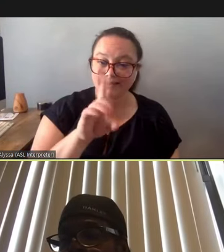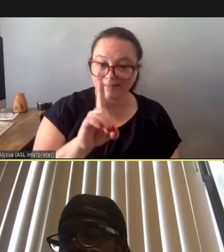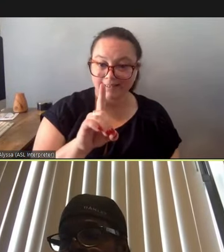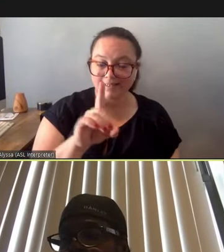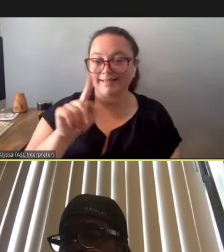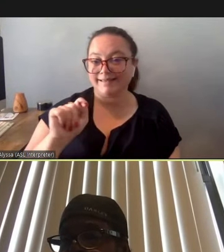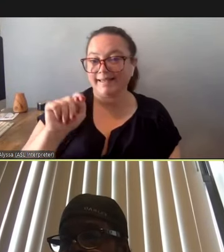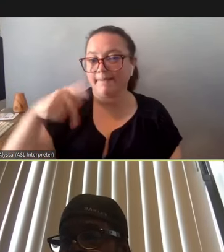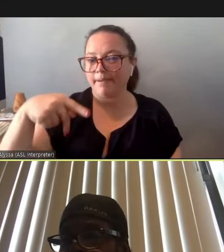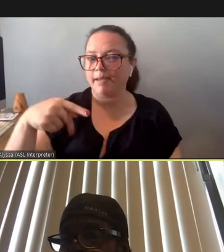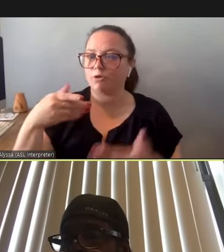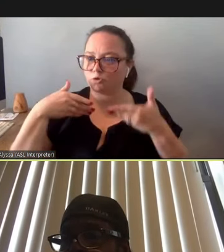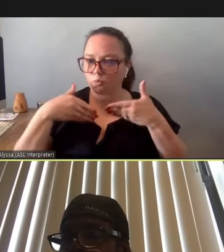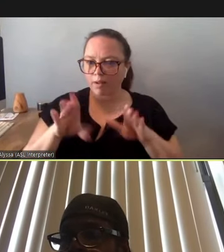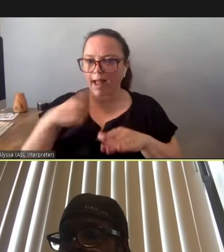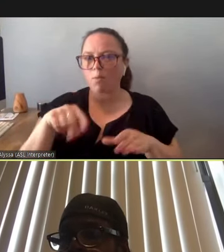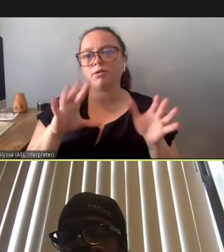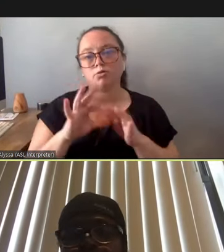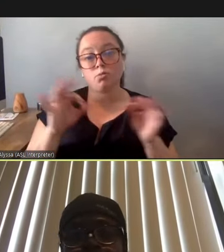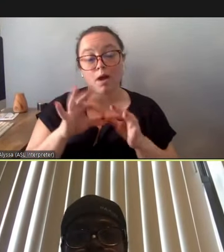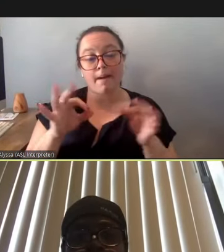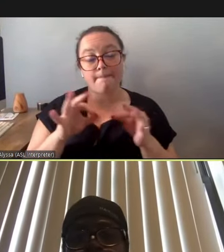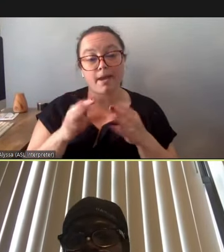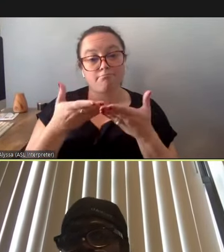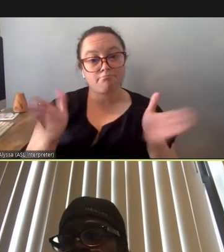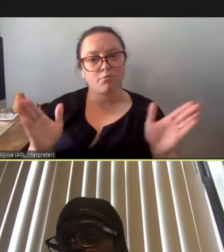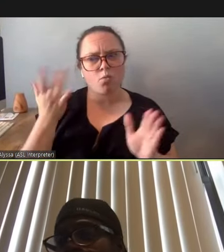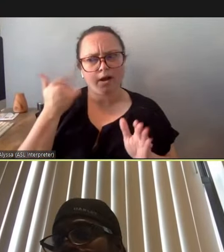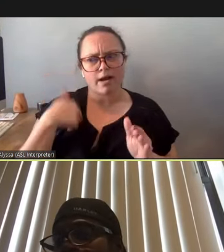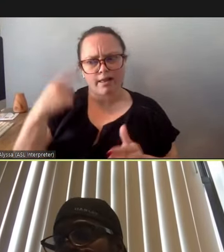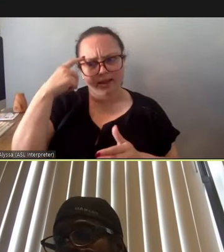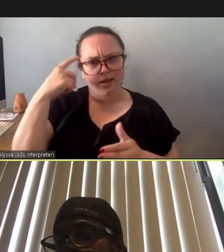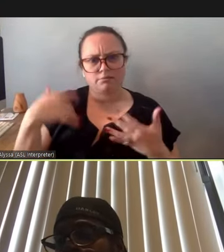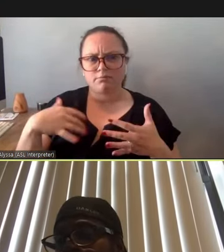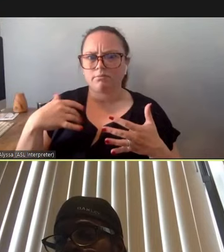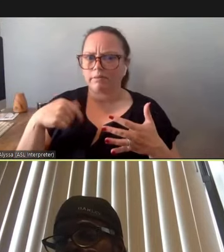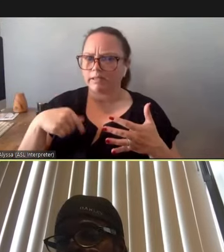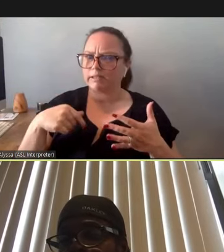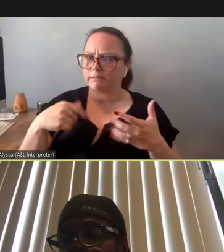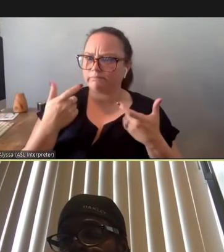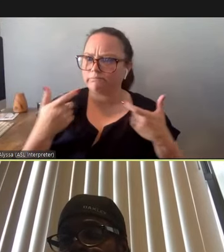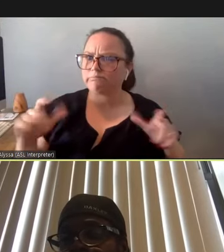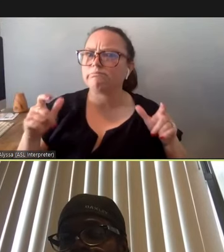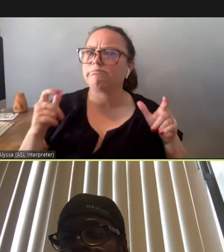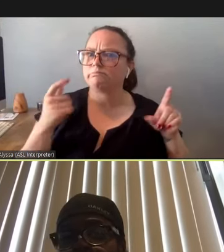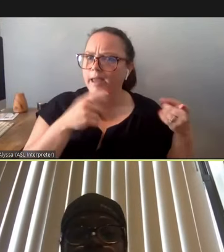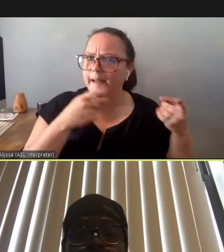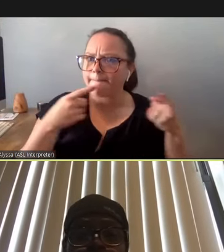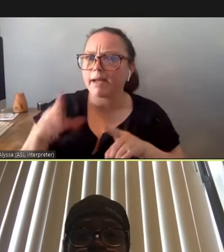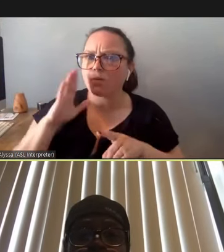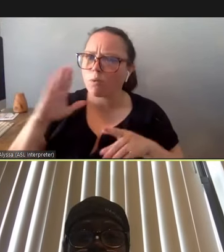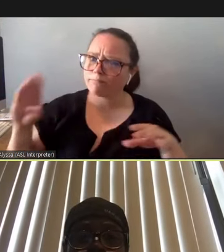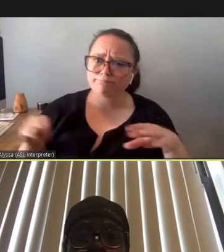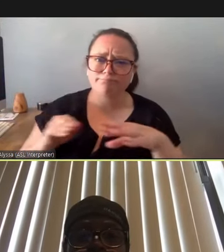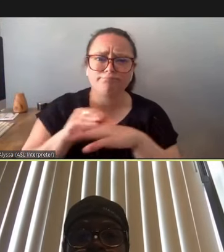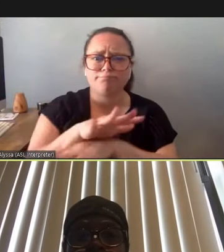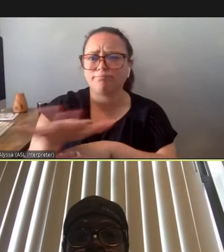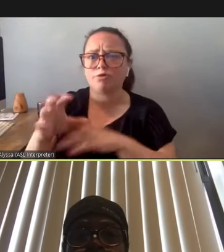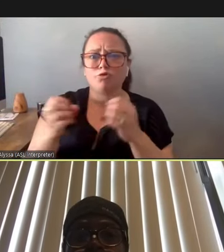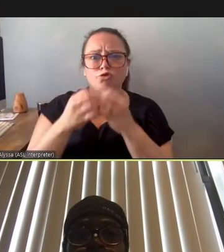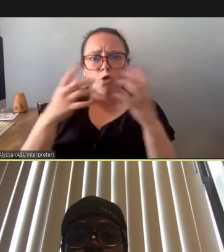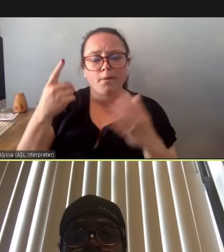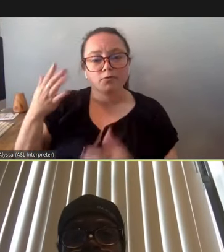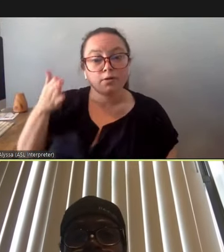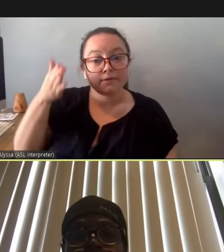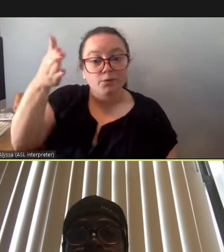these comments, because I think that this is a monumental happening that is going to affect so much in the future.